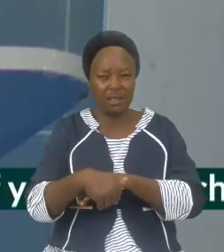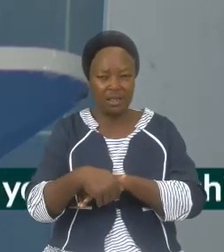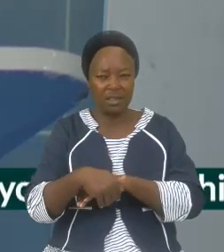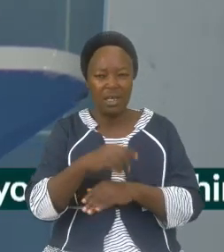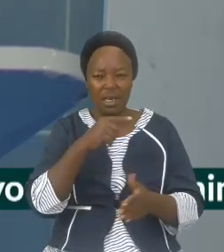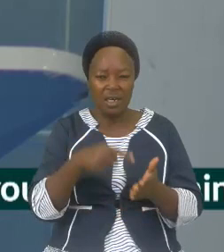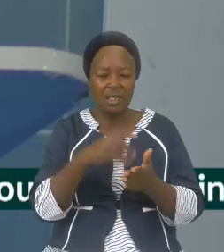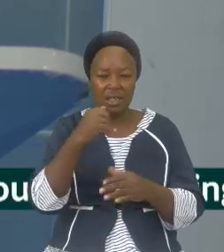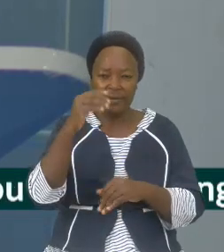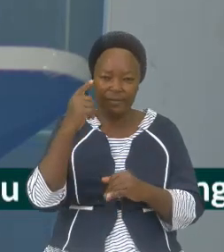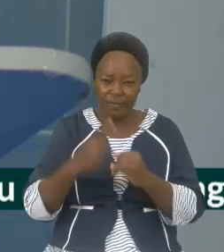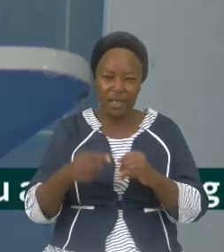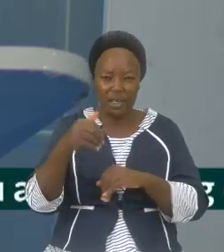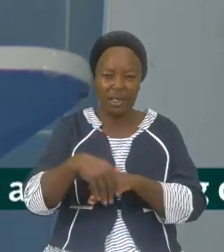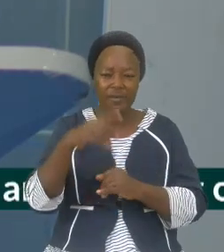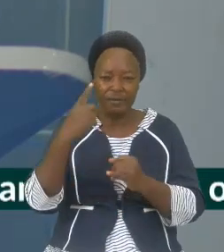final miracle.